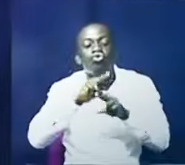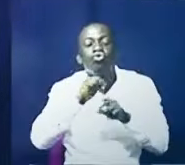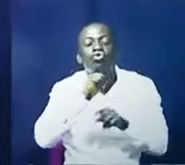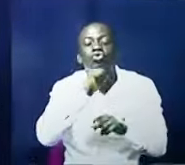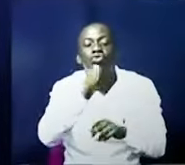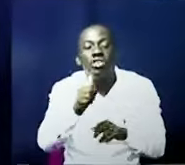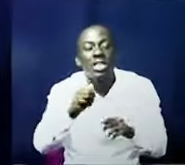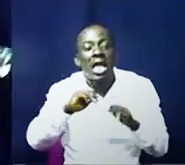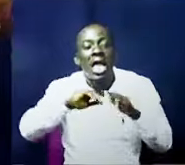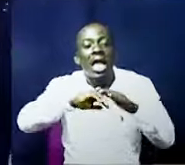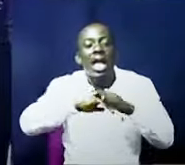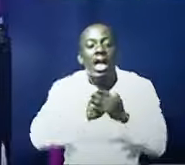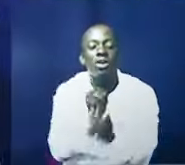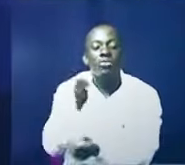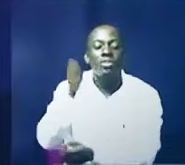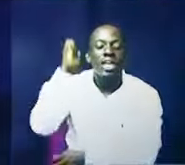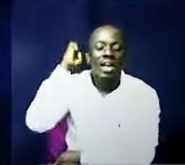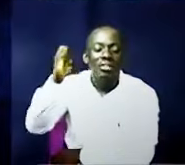evangelism.